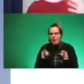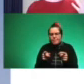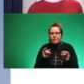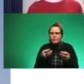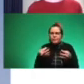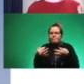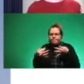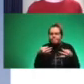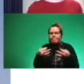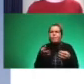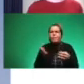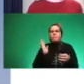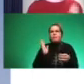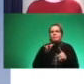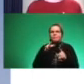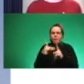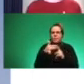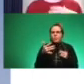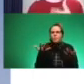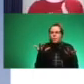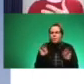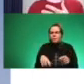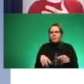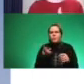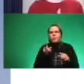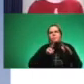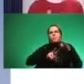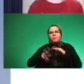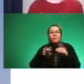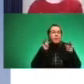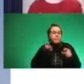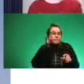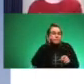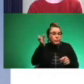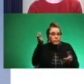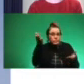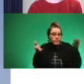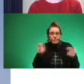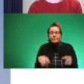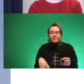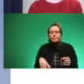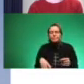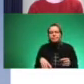about the past environment, and that can help us predict what might happen in the future as well as things warm.